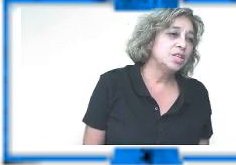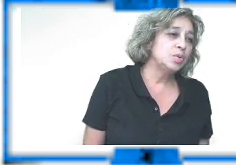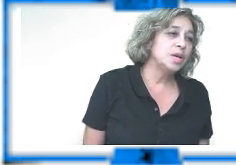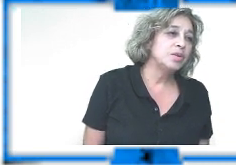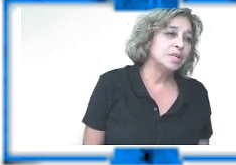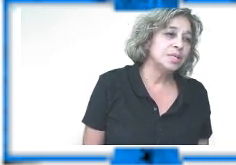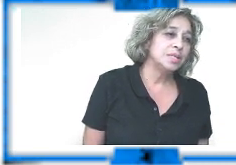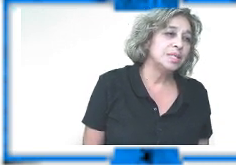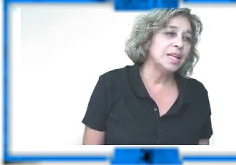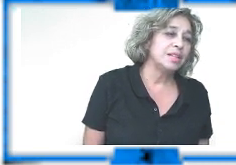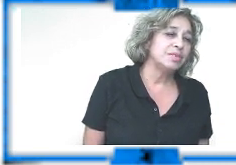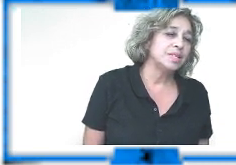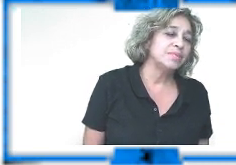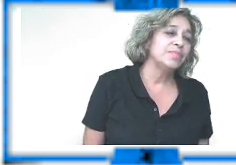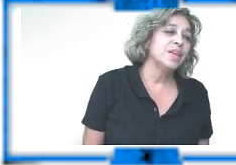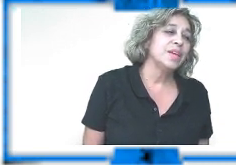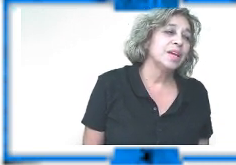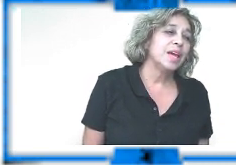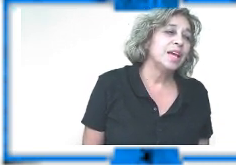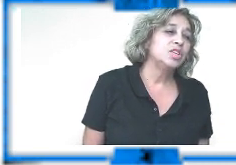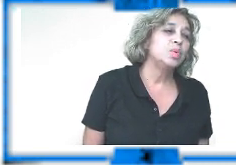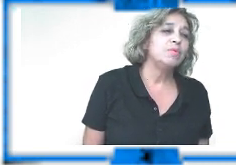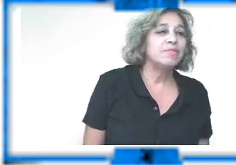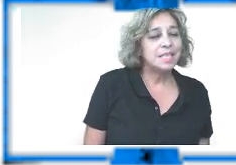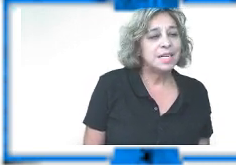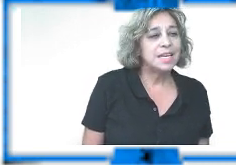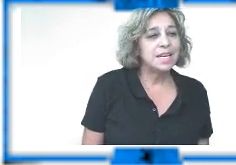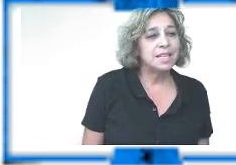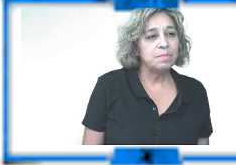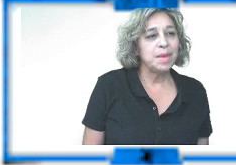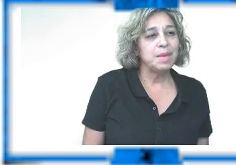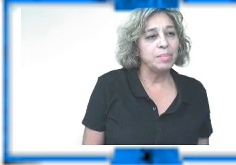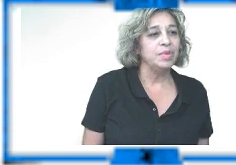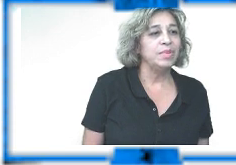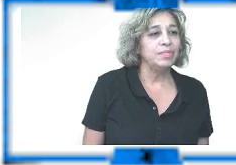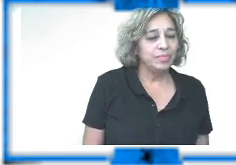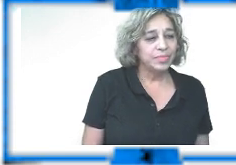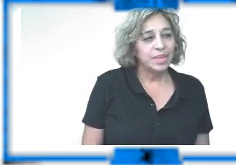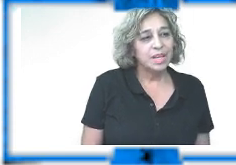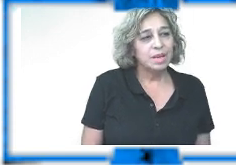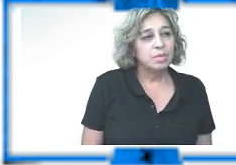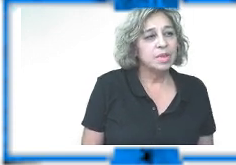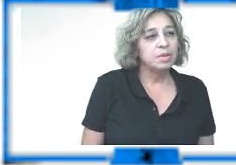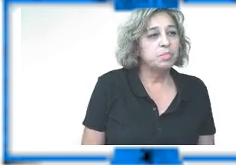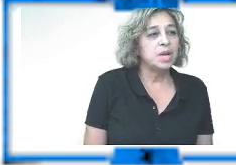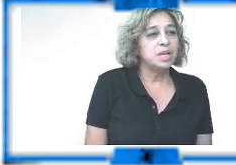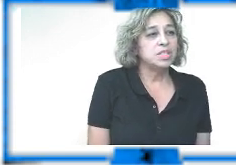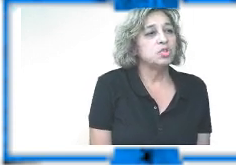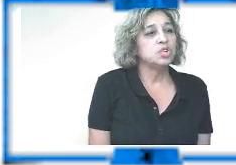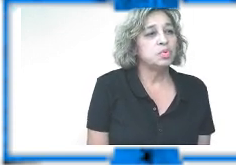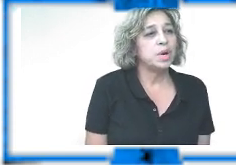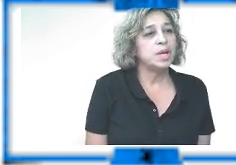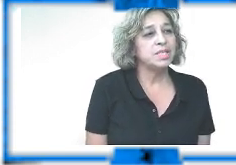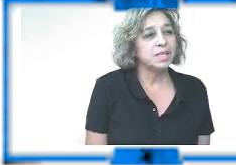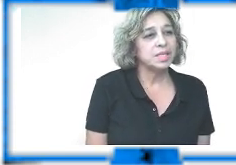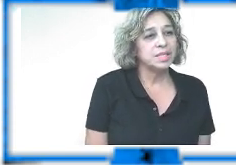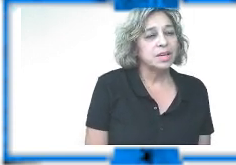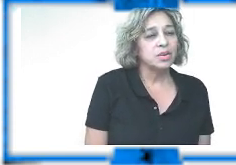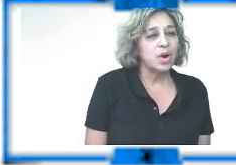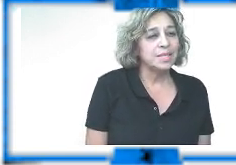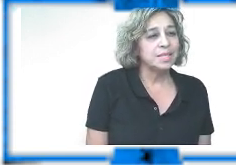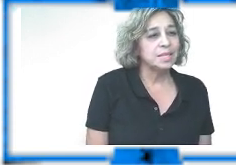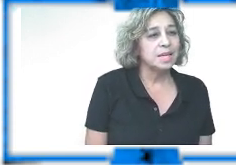and to increase the salaries, and to invest it again in the people, in social